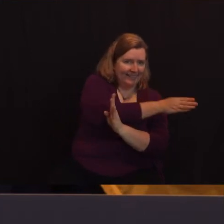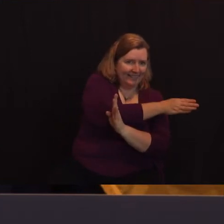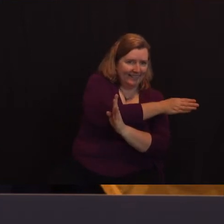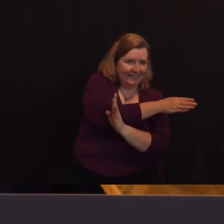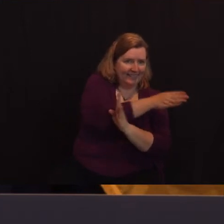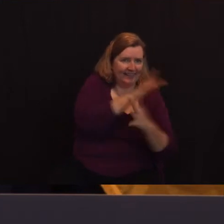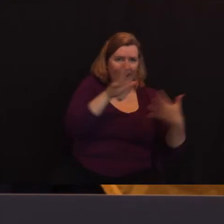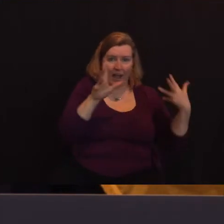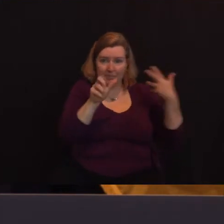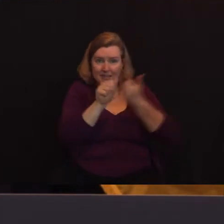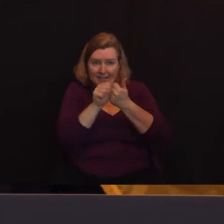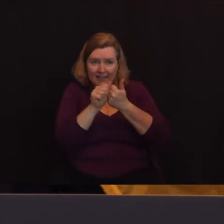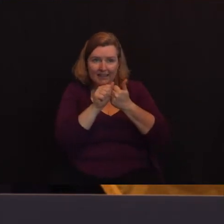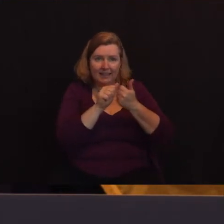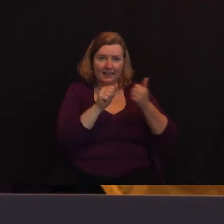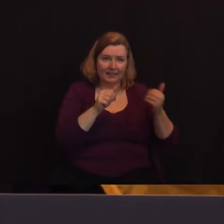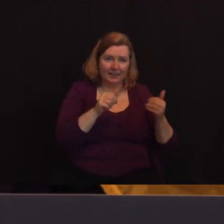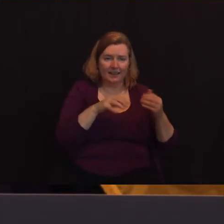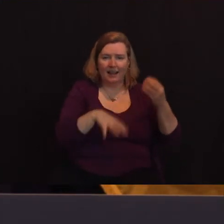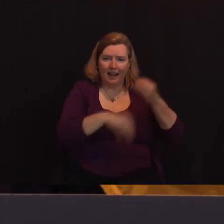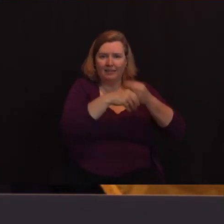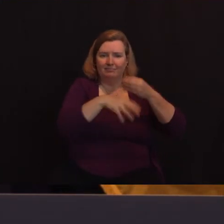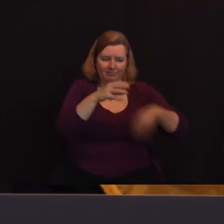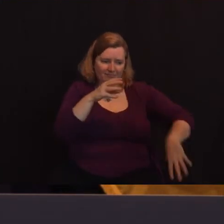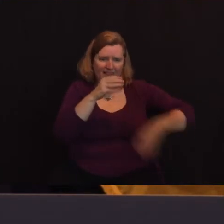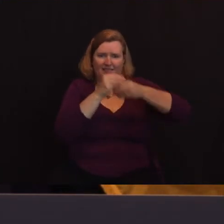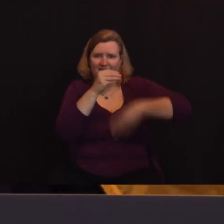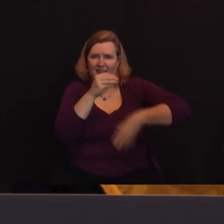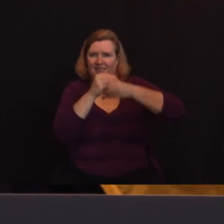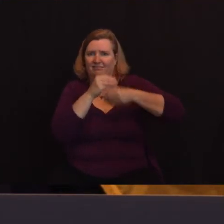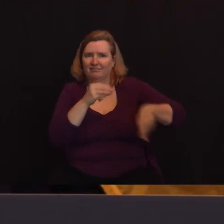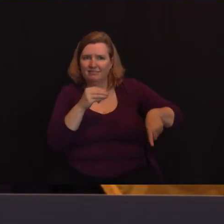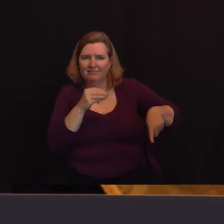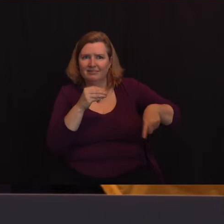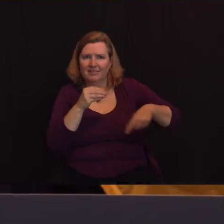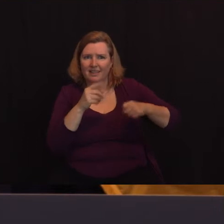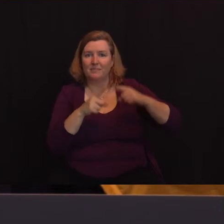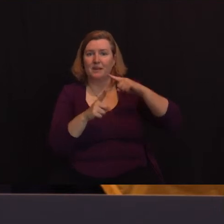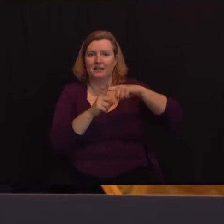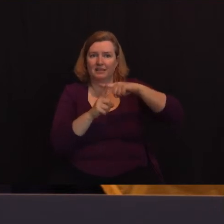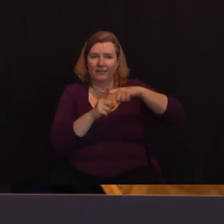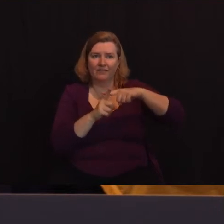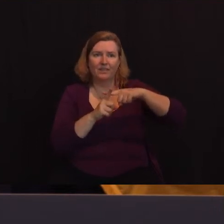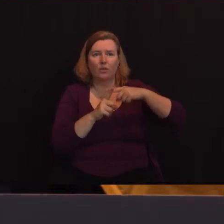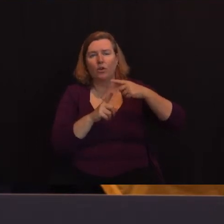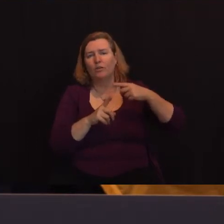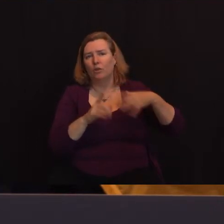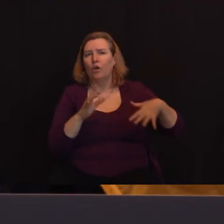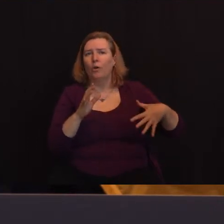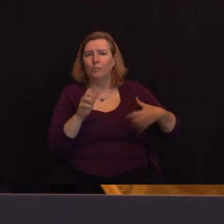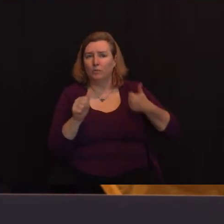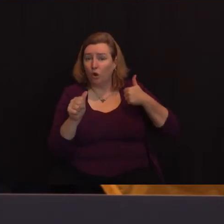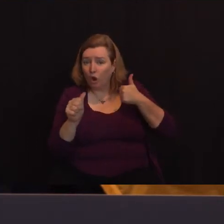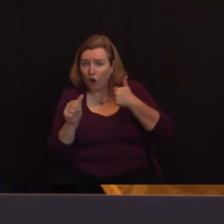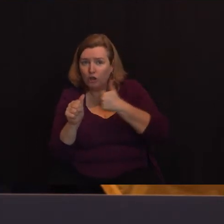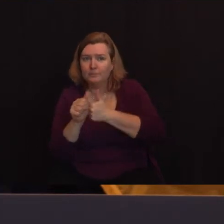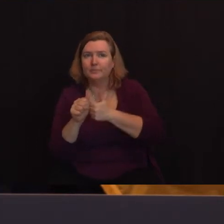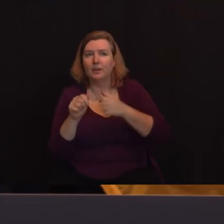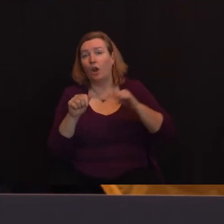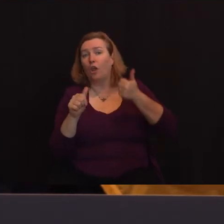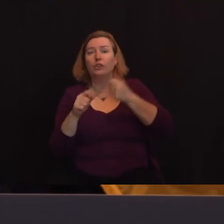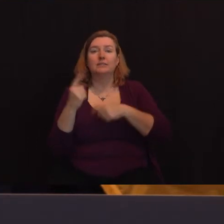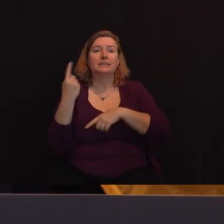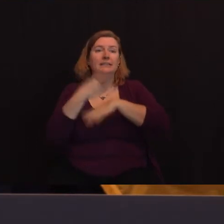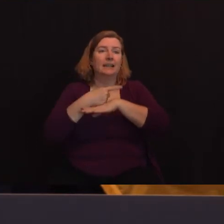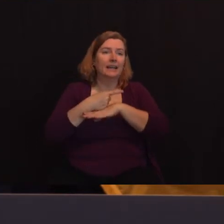added cases in a particular day that had been a catch-up, or another day where we took cases